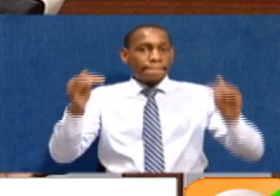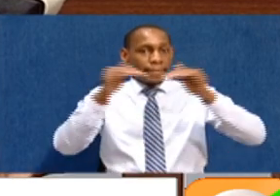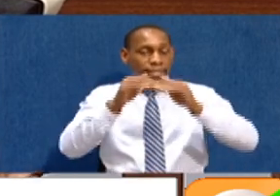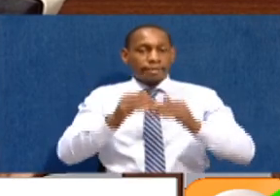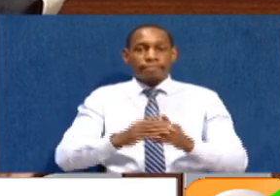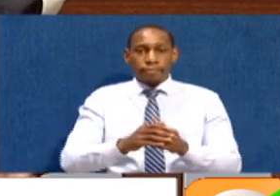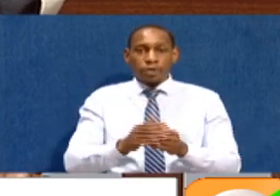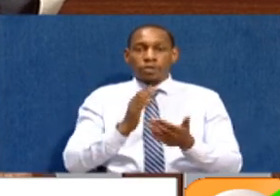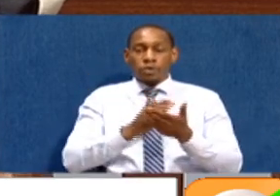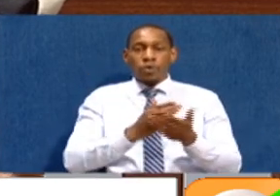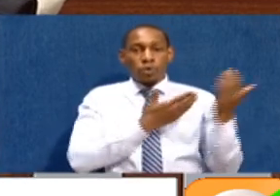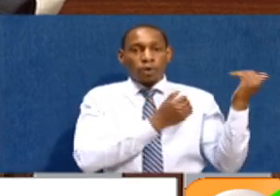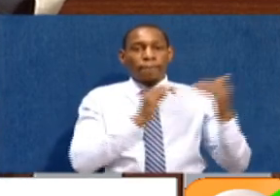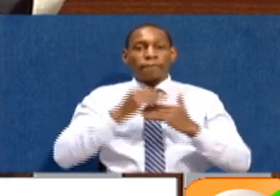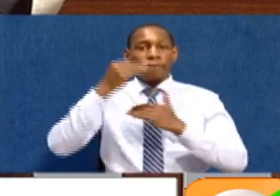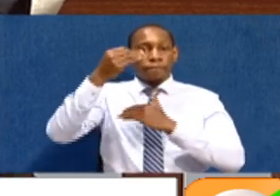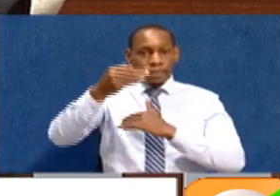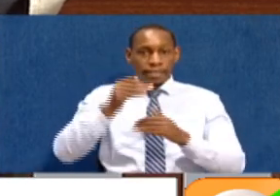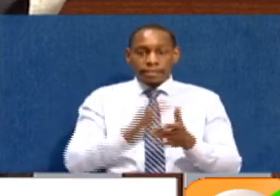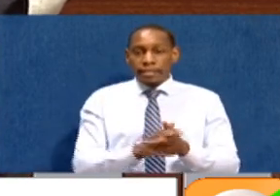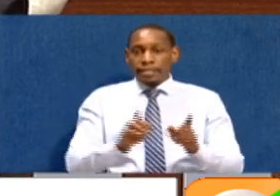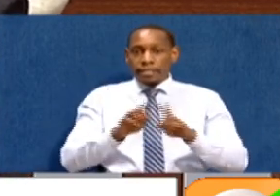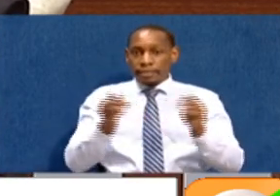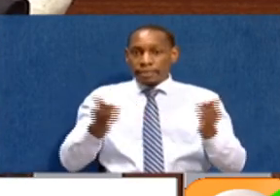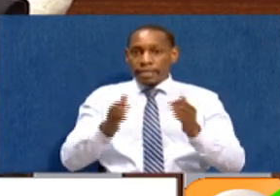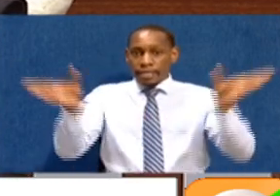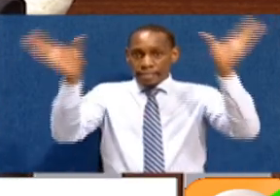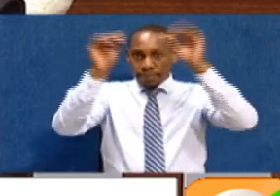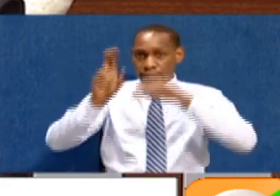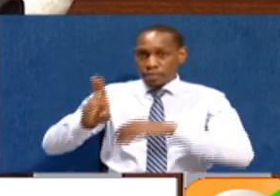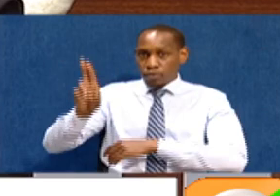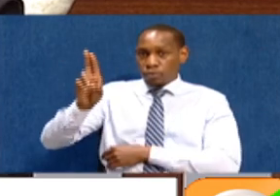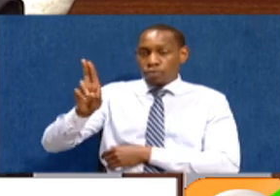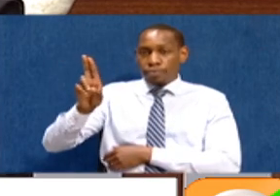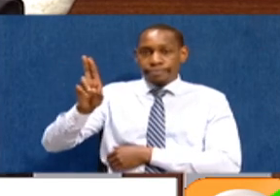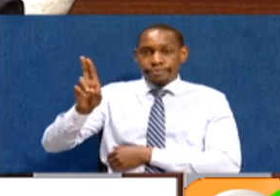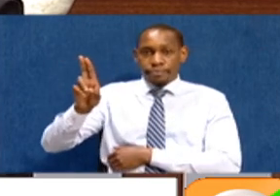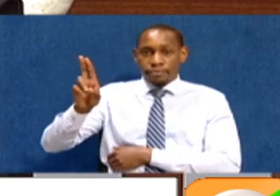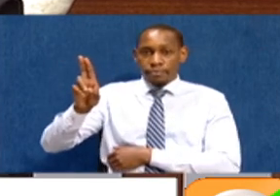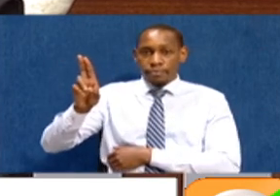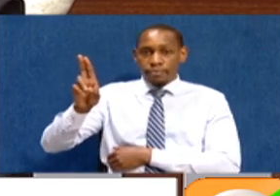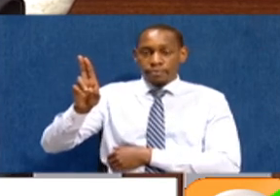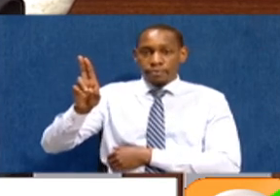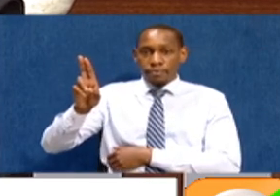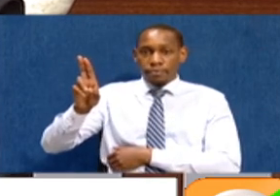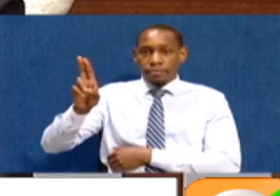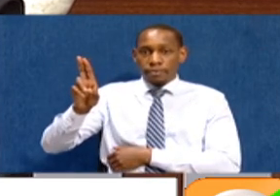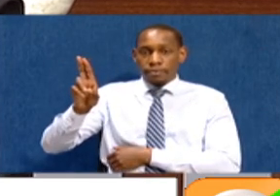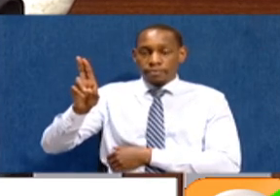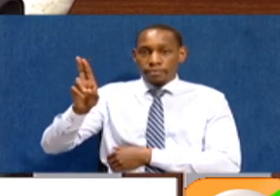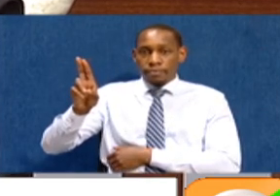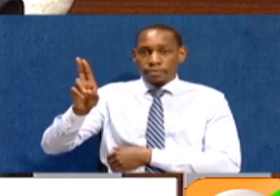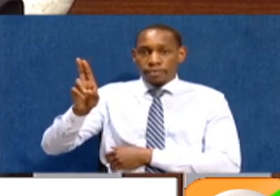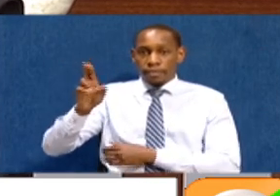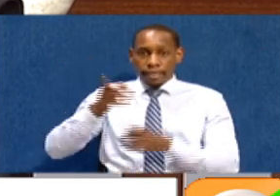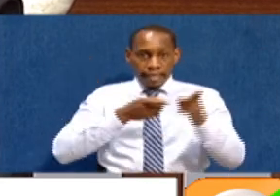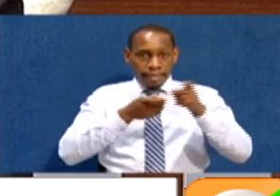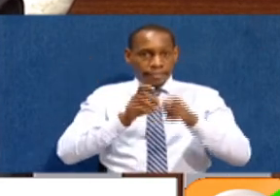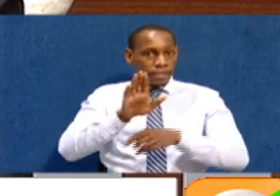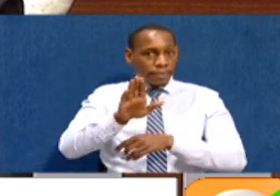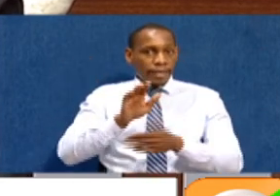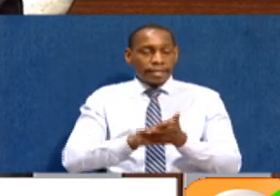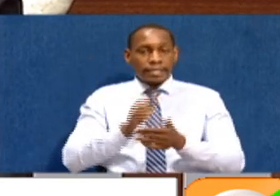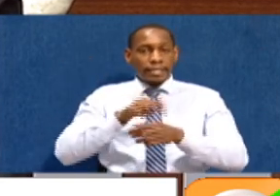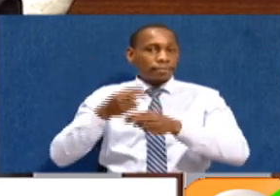forward to that day. And I'm urging President Uhuru Muigai Kenyatta, this is your administration.